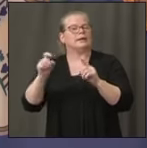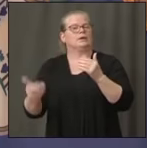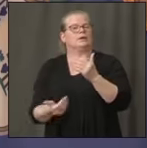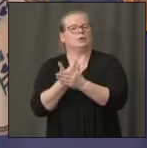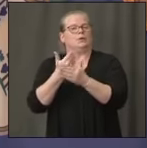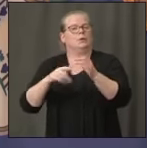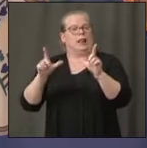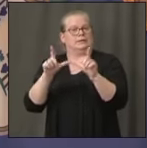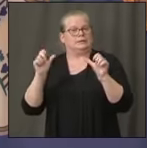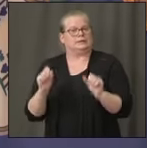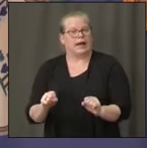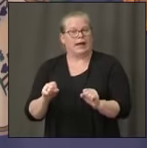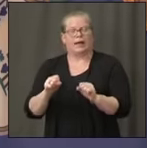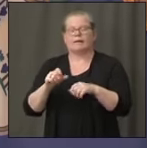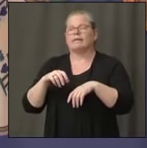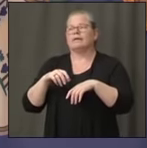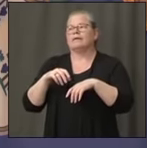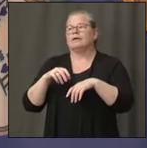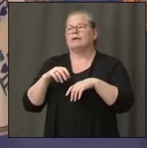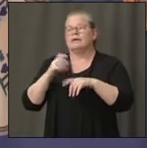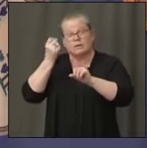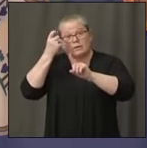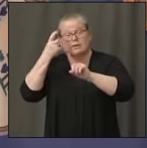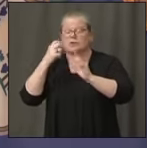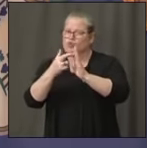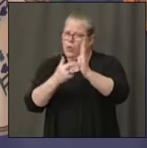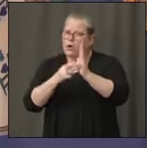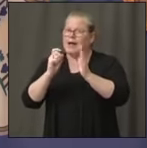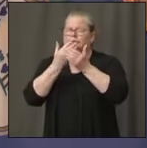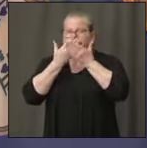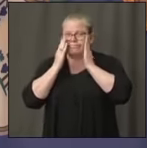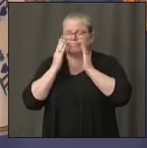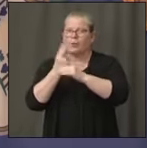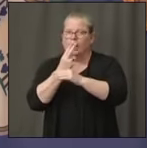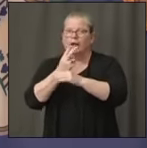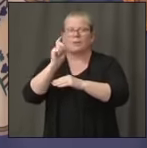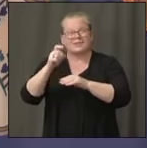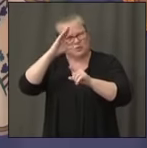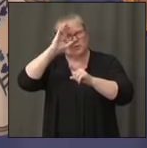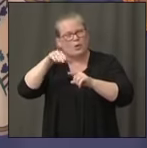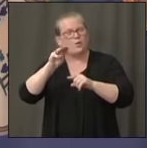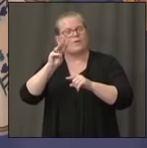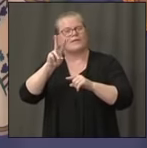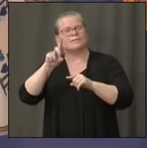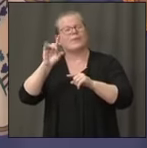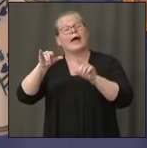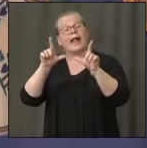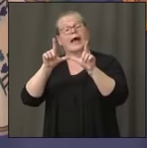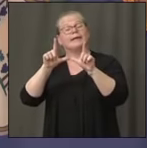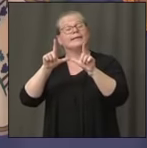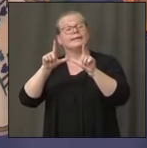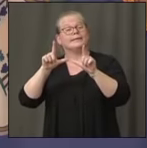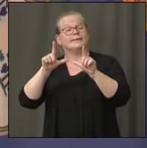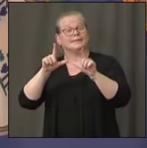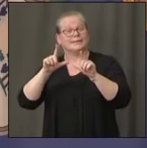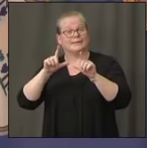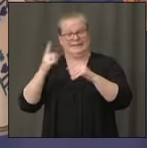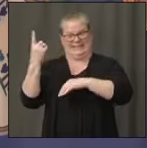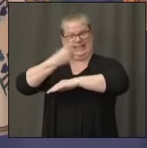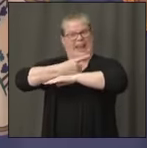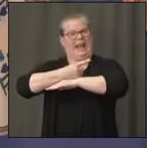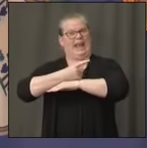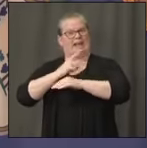DMV, as you know, we've delayed the time that you have to renew your license and other things that maybe we're going to take you into DMV just so we